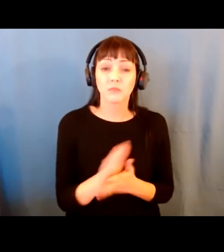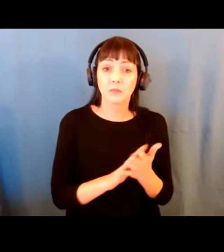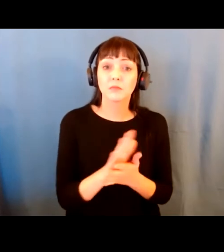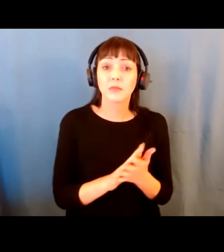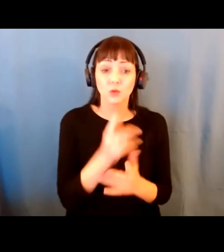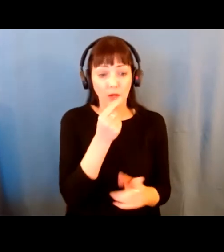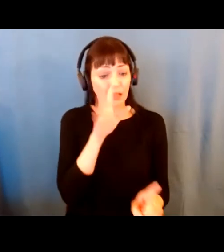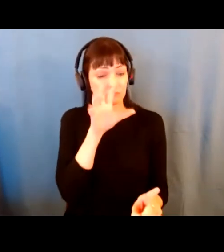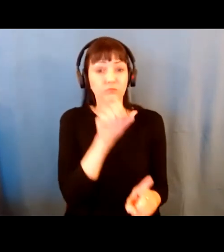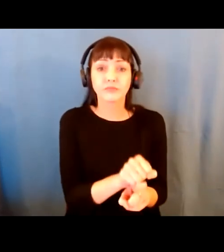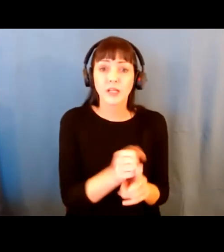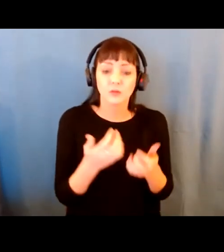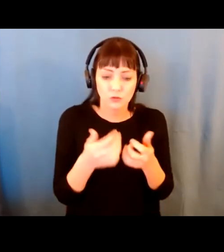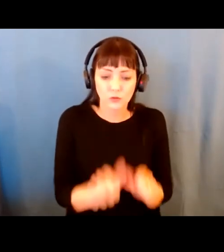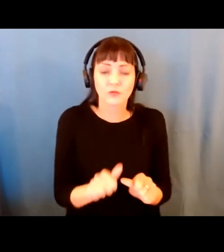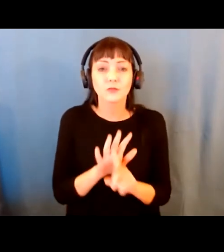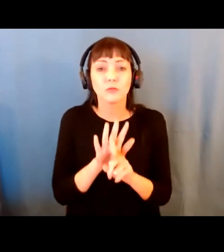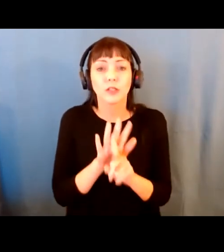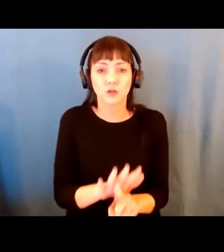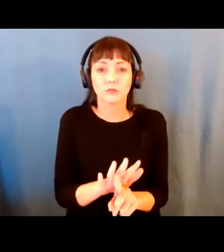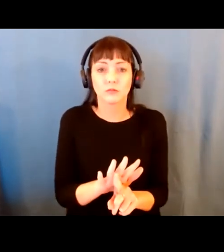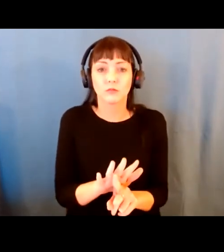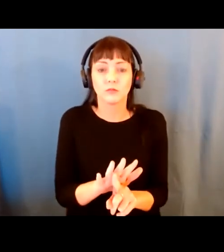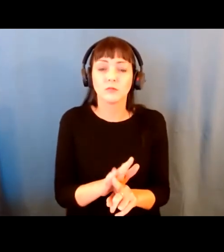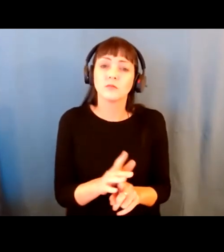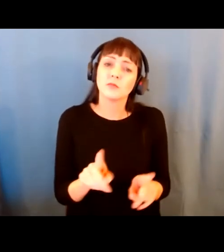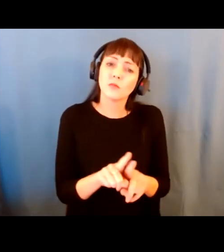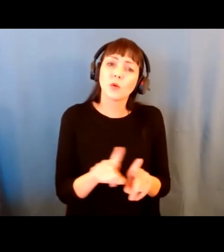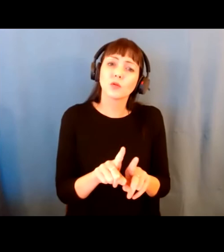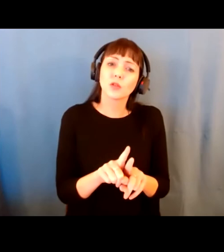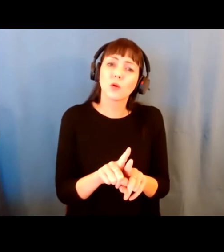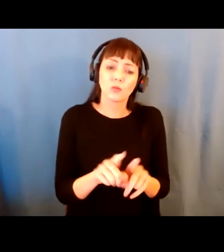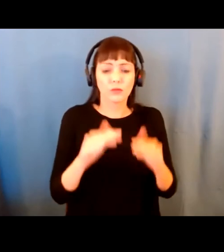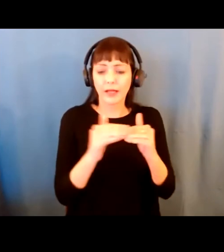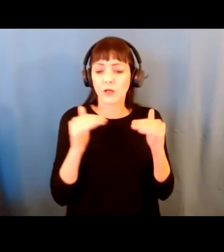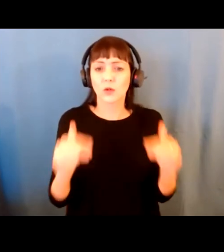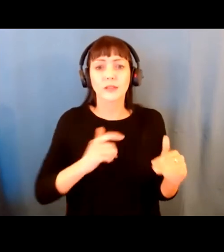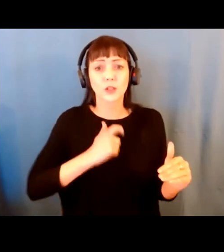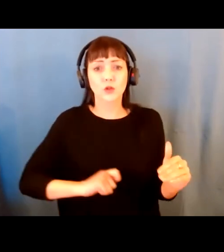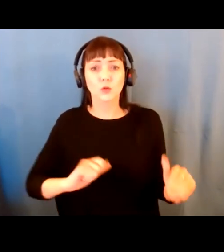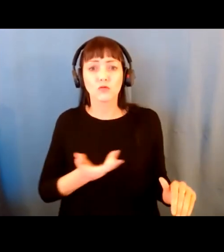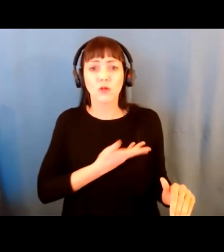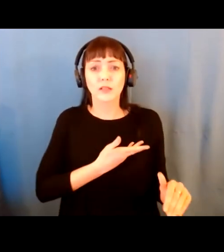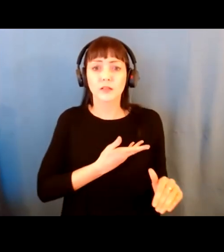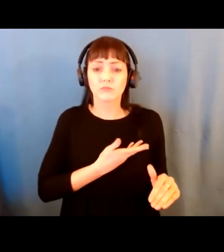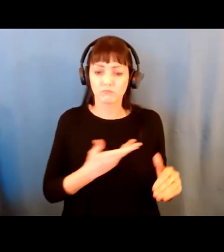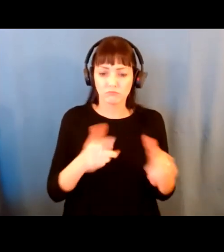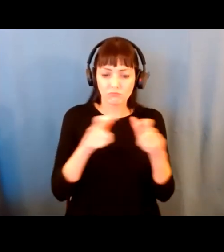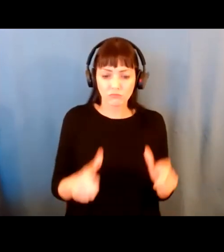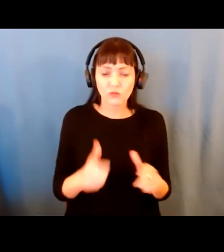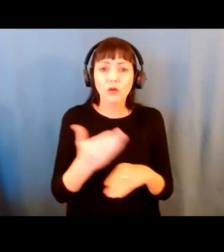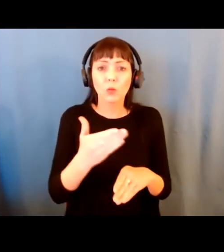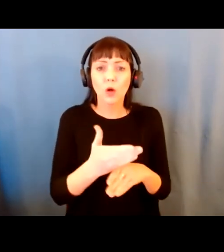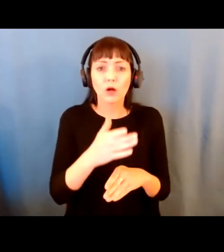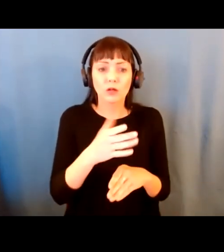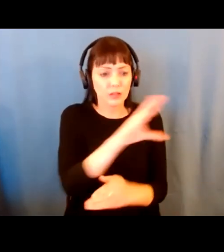against discrimination, and also to centre it within an equality and human rights framework.